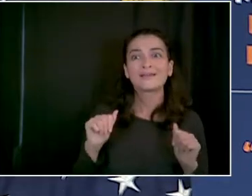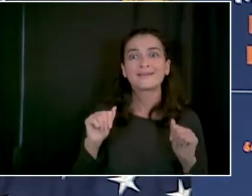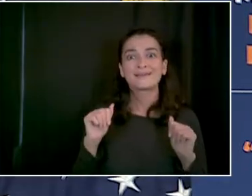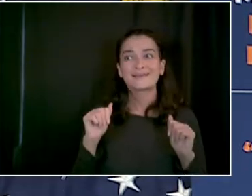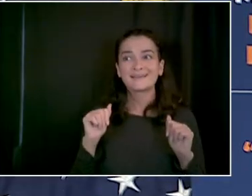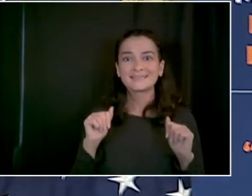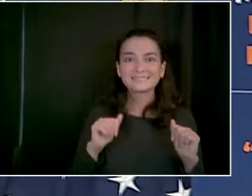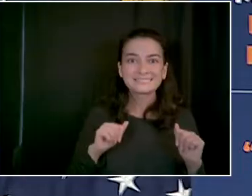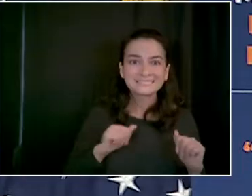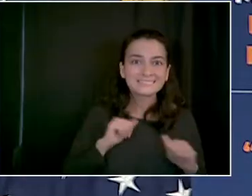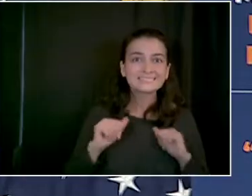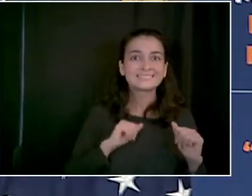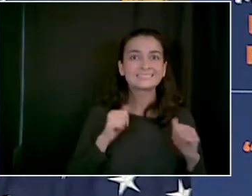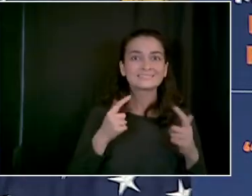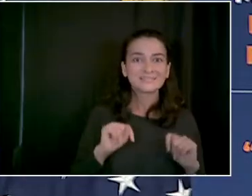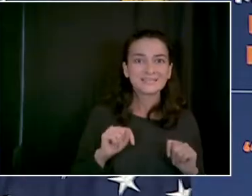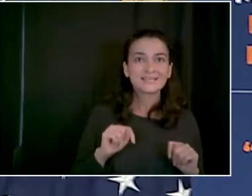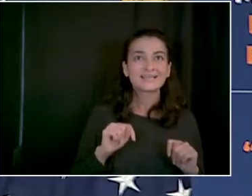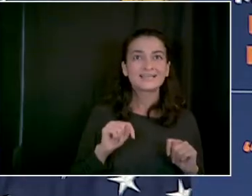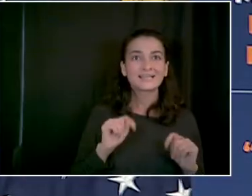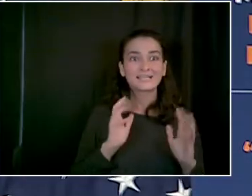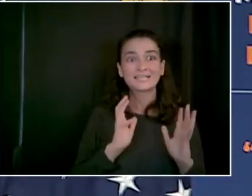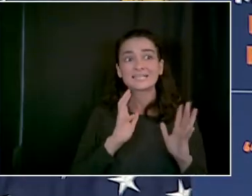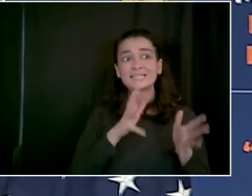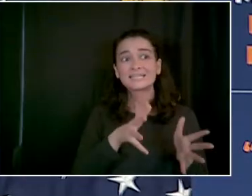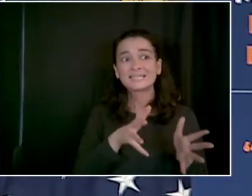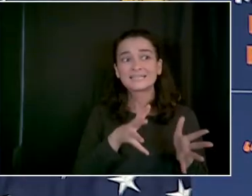that process we have to respect.